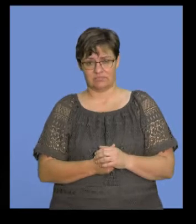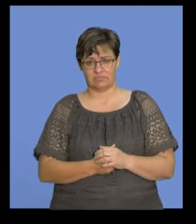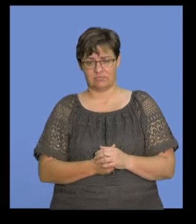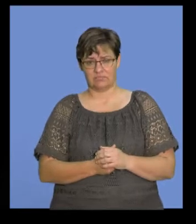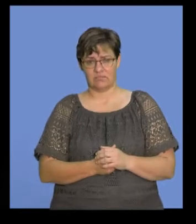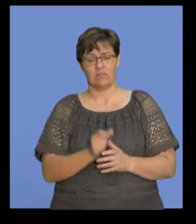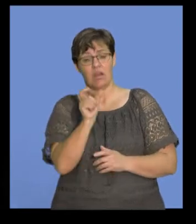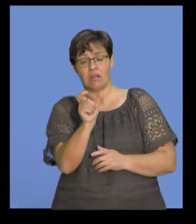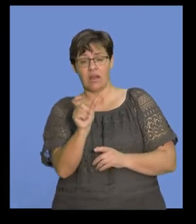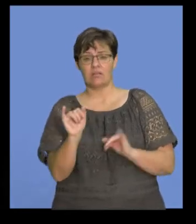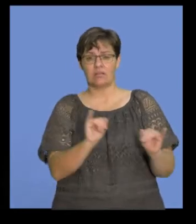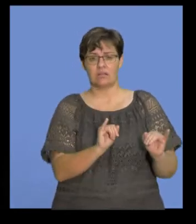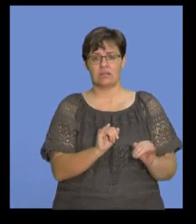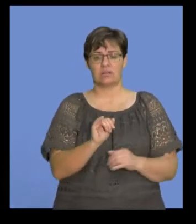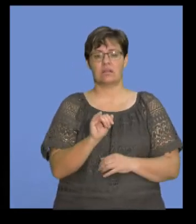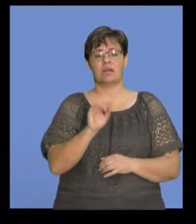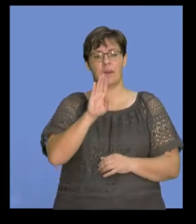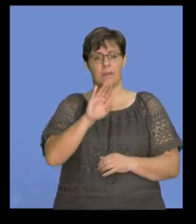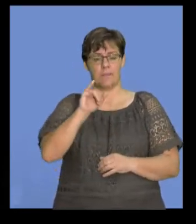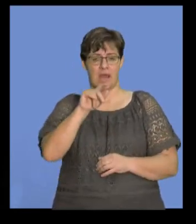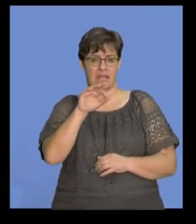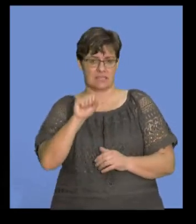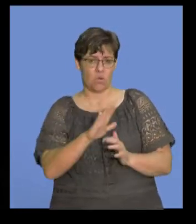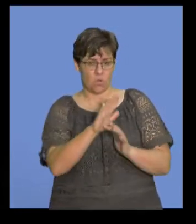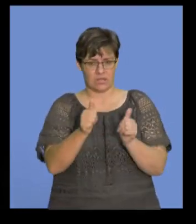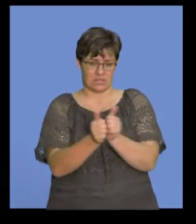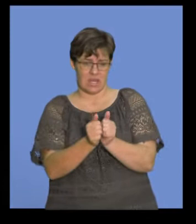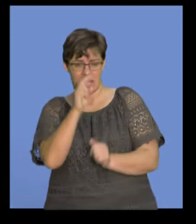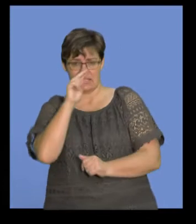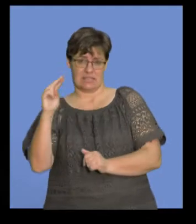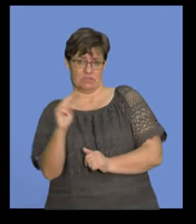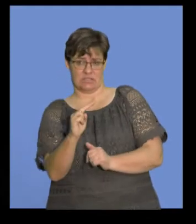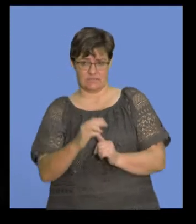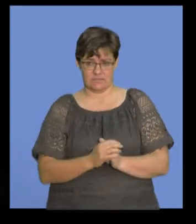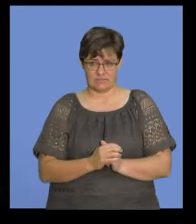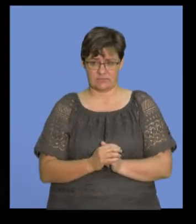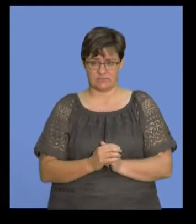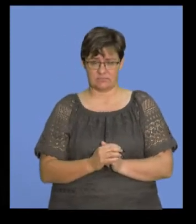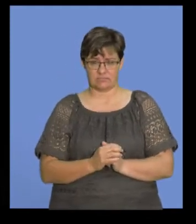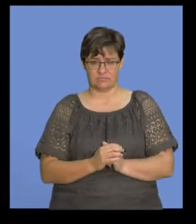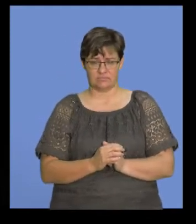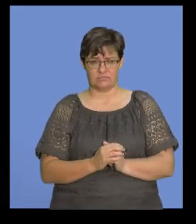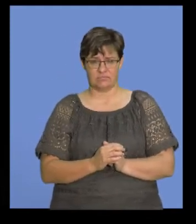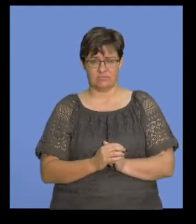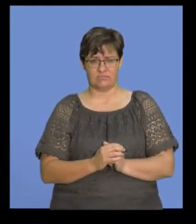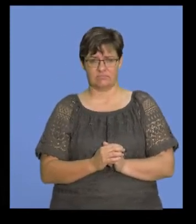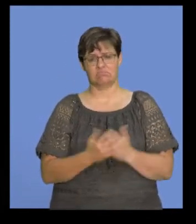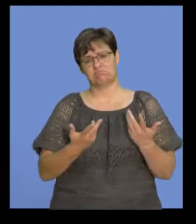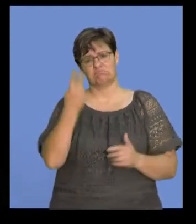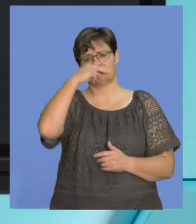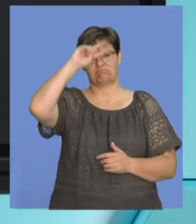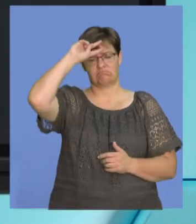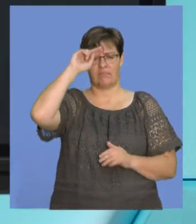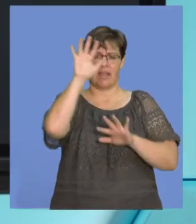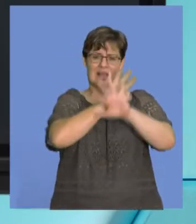term that I'm introducing today is biased or subjective. Okay? So let's refer to